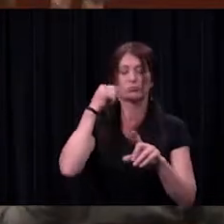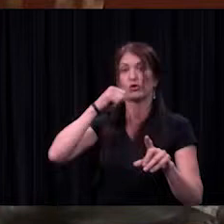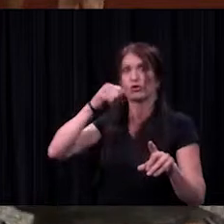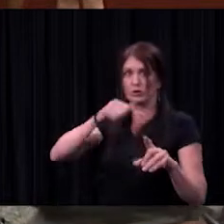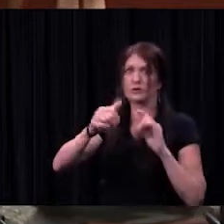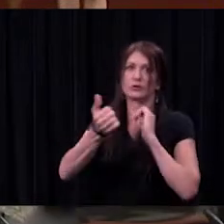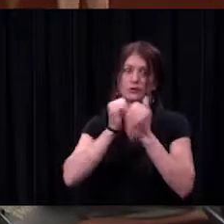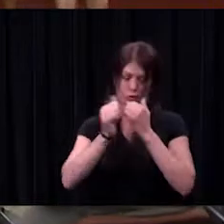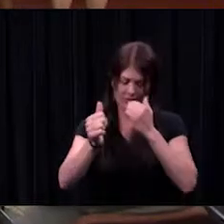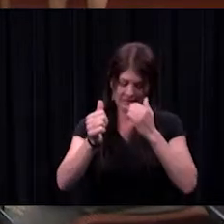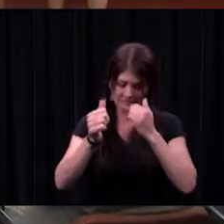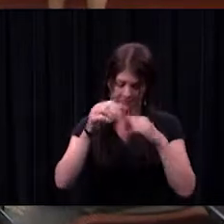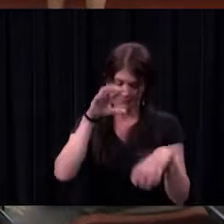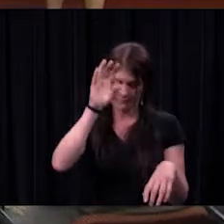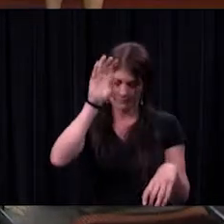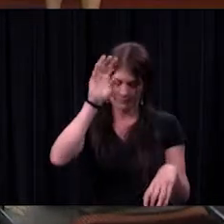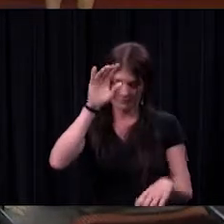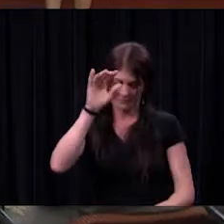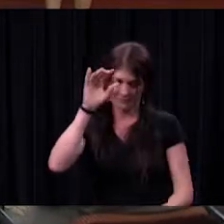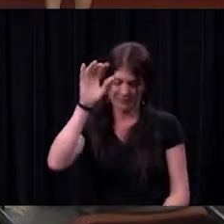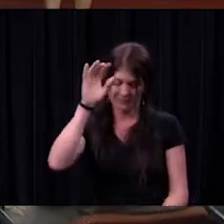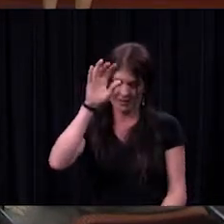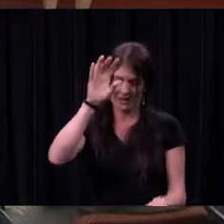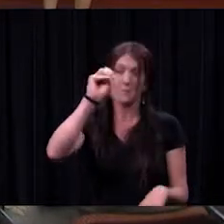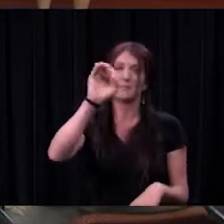you all.